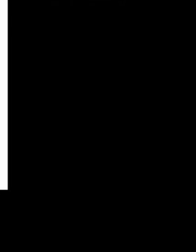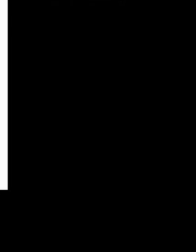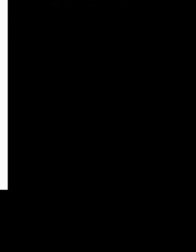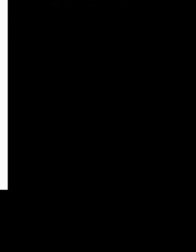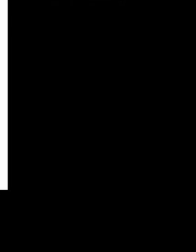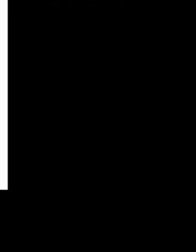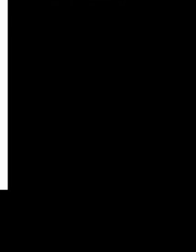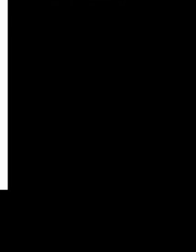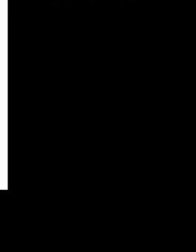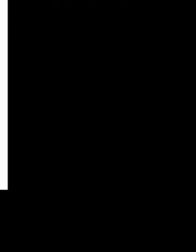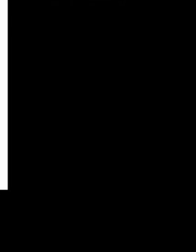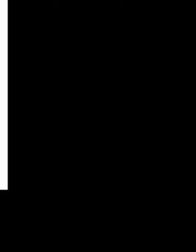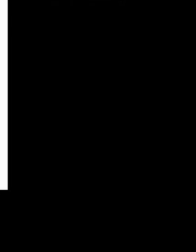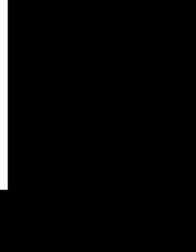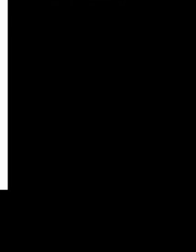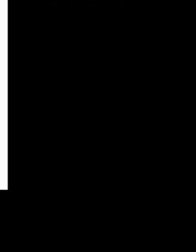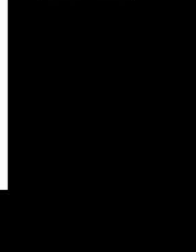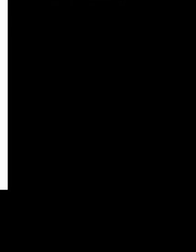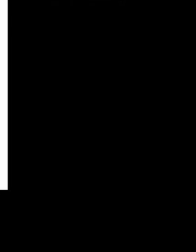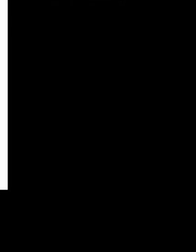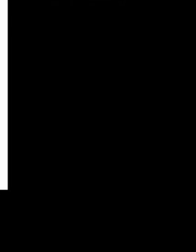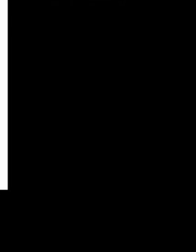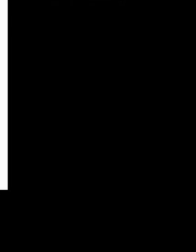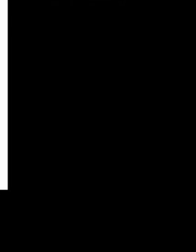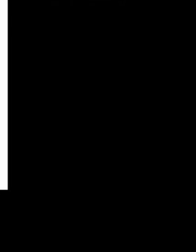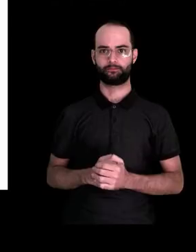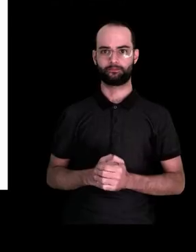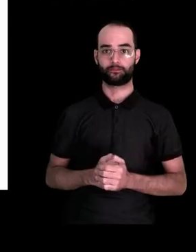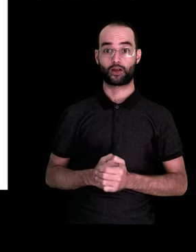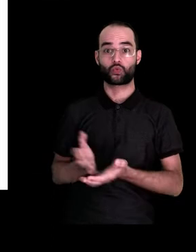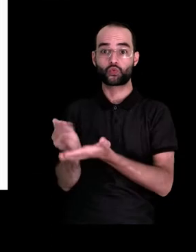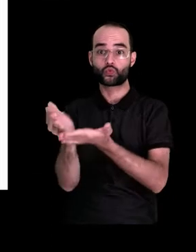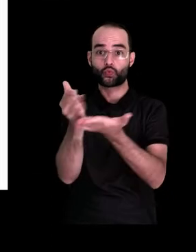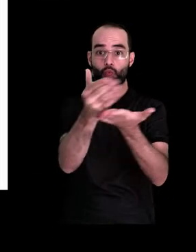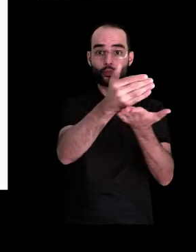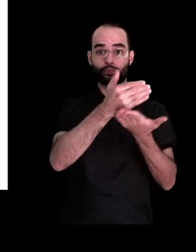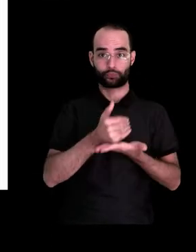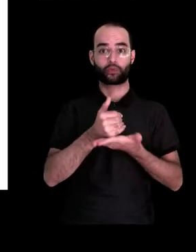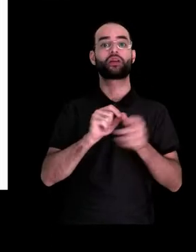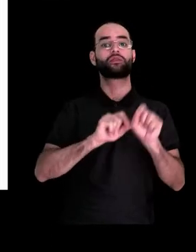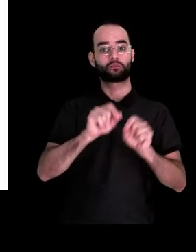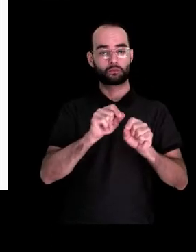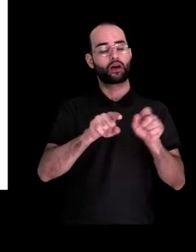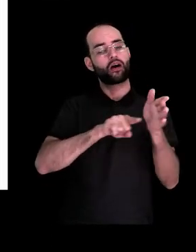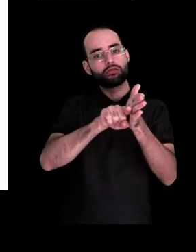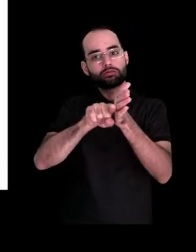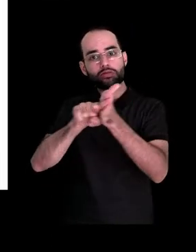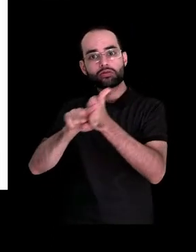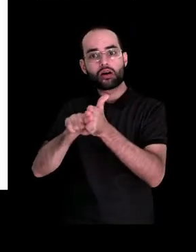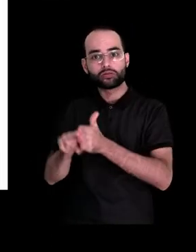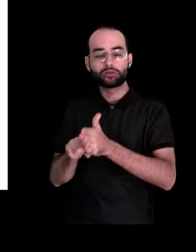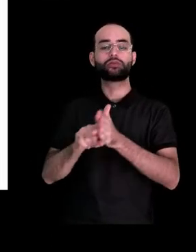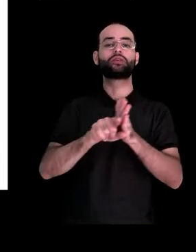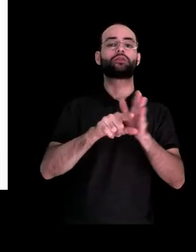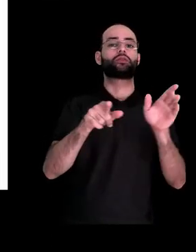opened. Next to it, in black ink, centered, is written. Data collection performed for this report